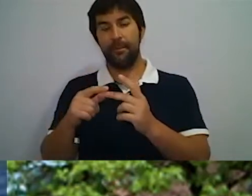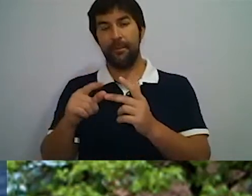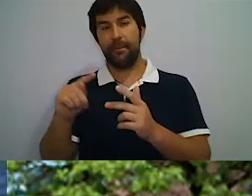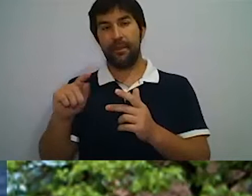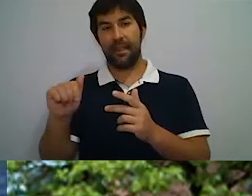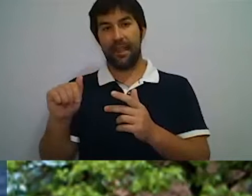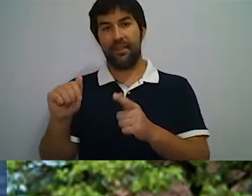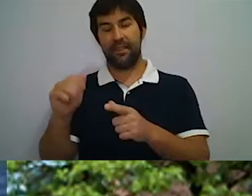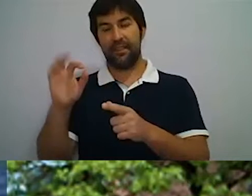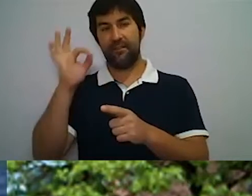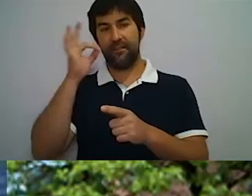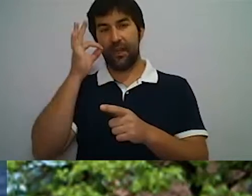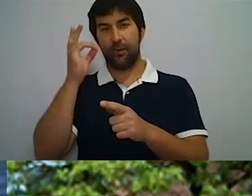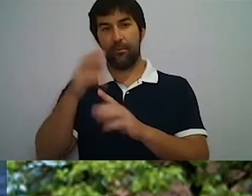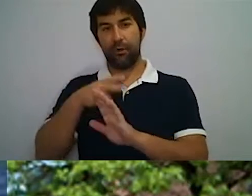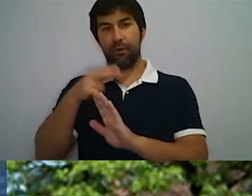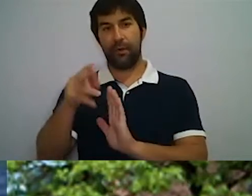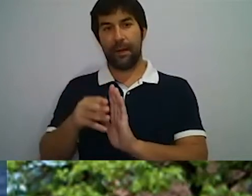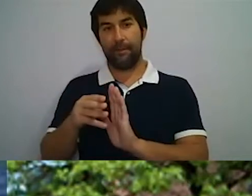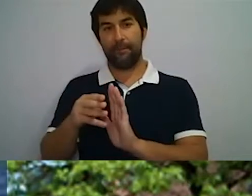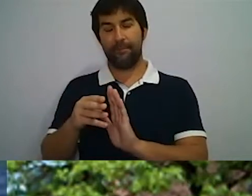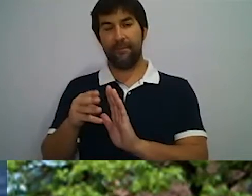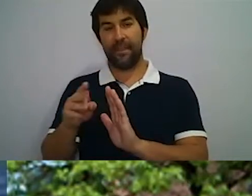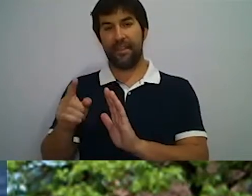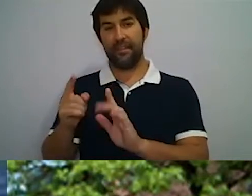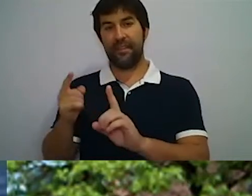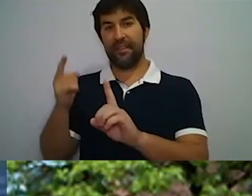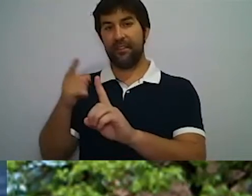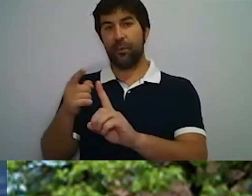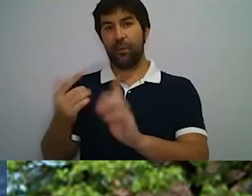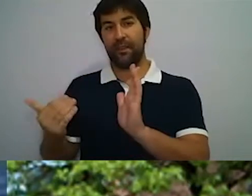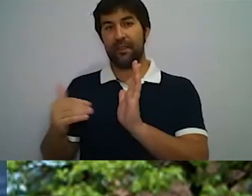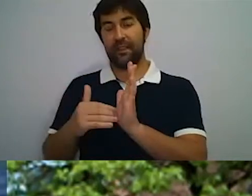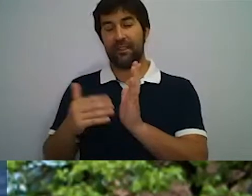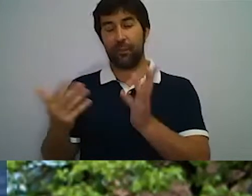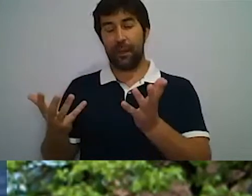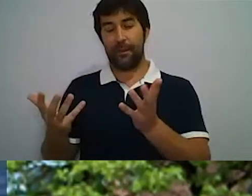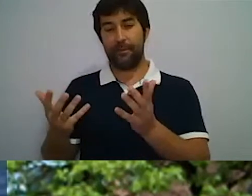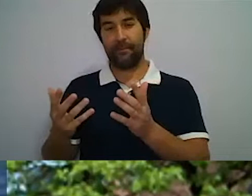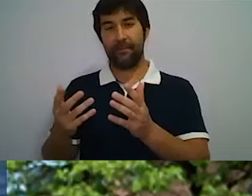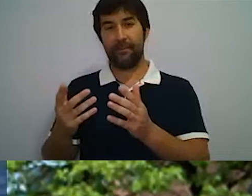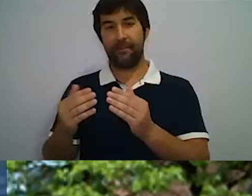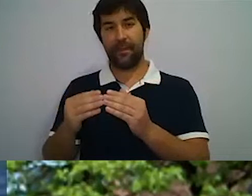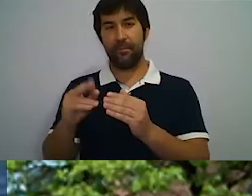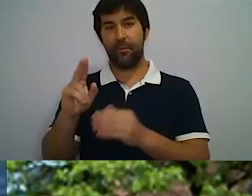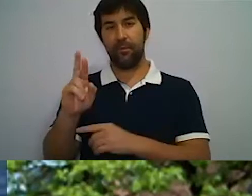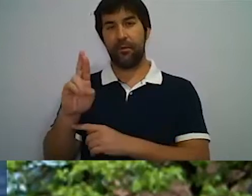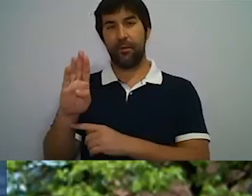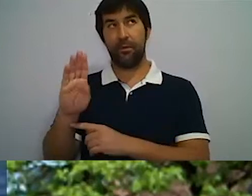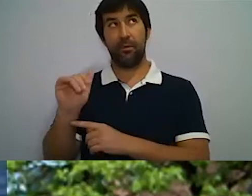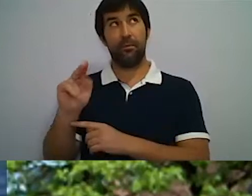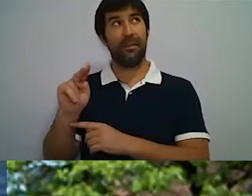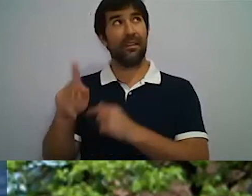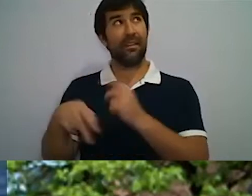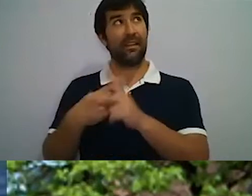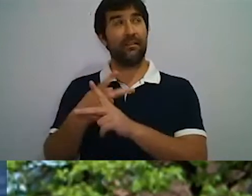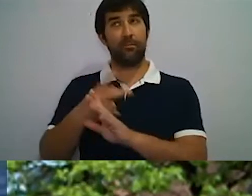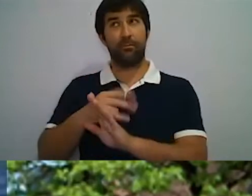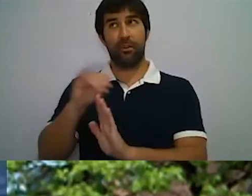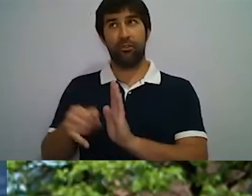capital budget year, with capital budget construction resources available in the following year. But these are